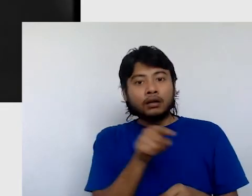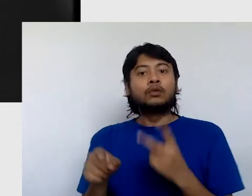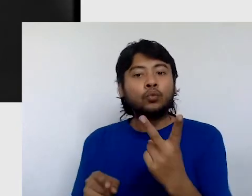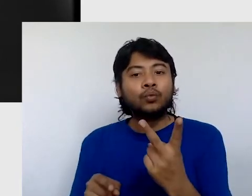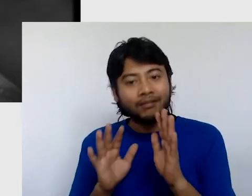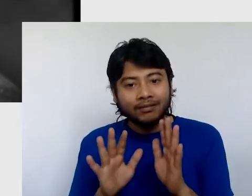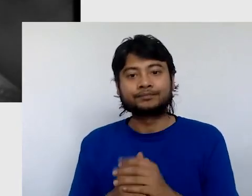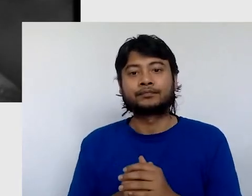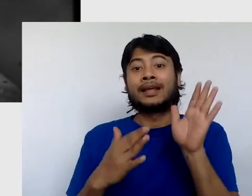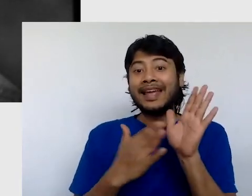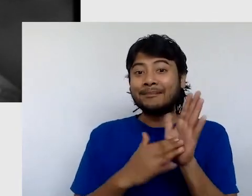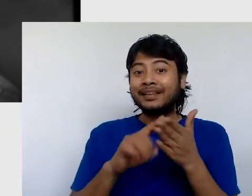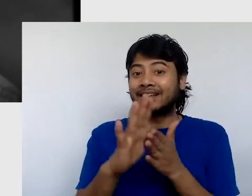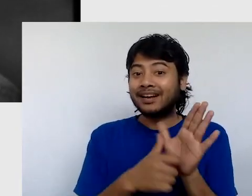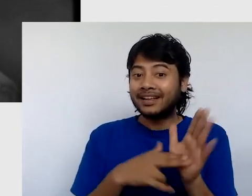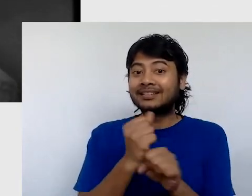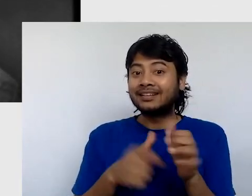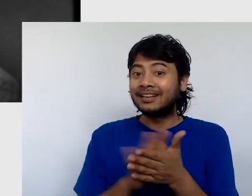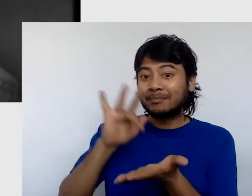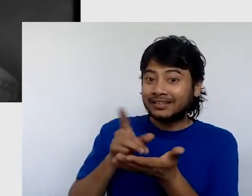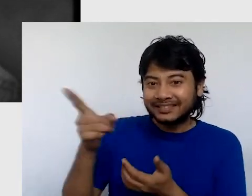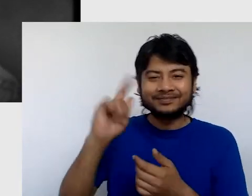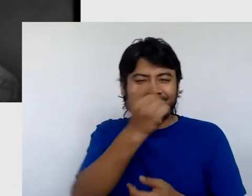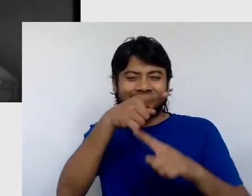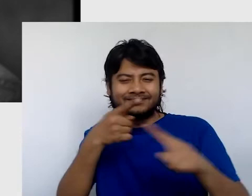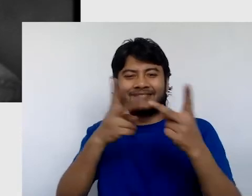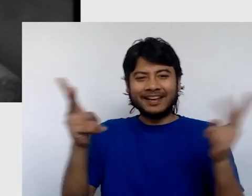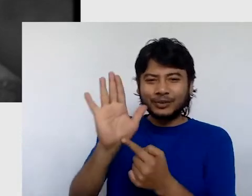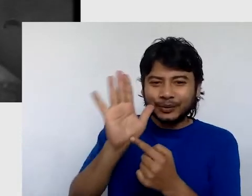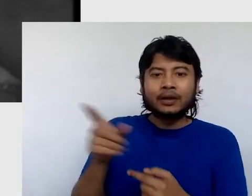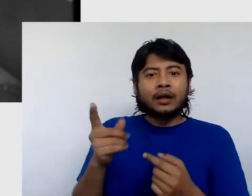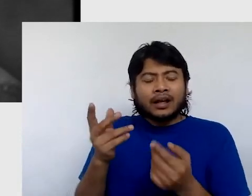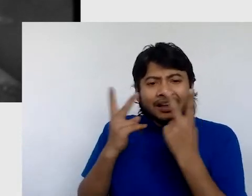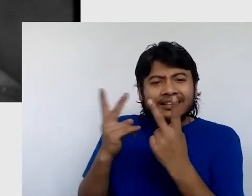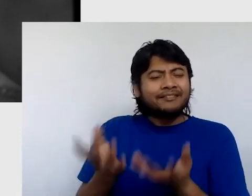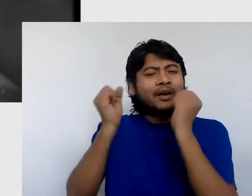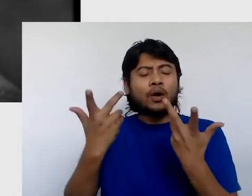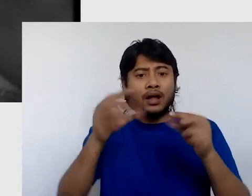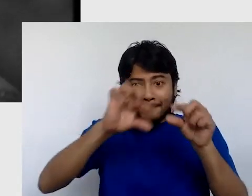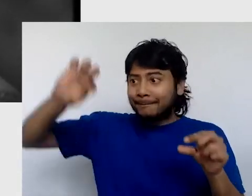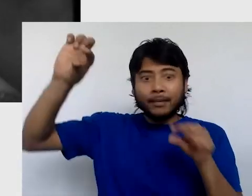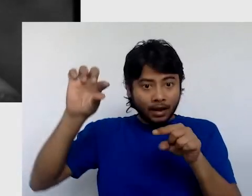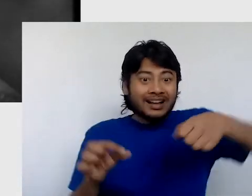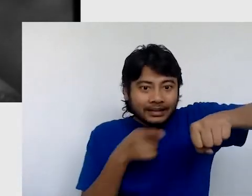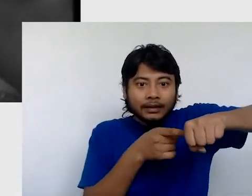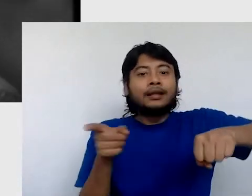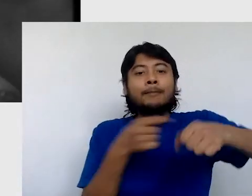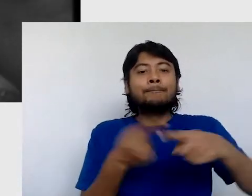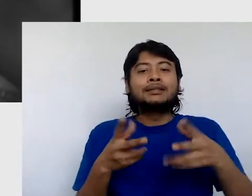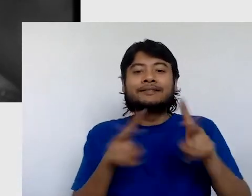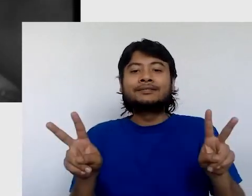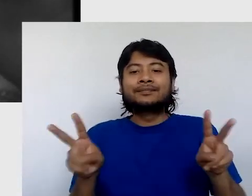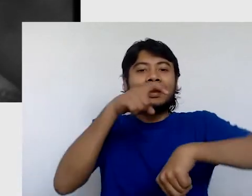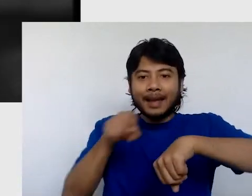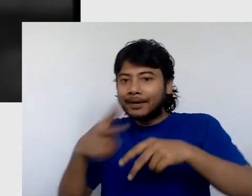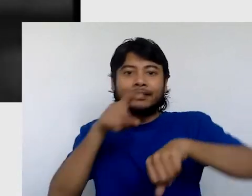from the same time period. The reason is simple. Blades were forged to last, even as over time